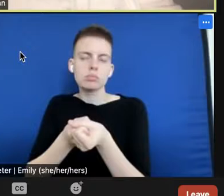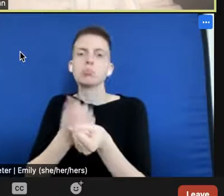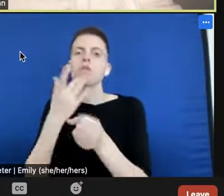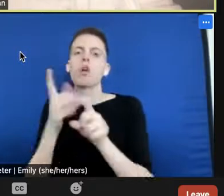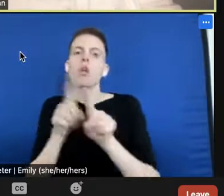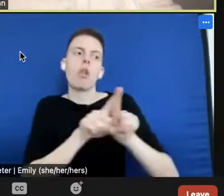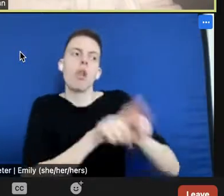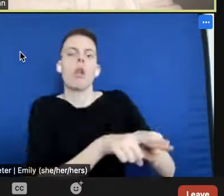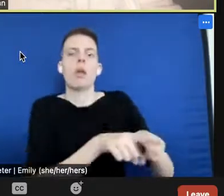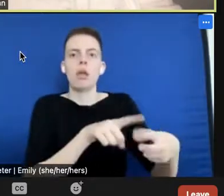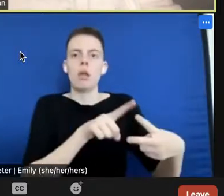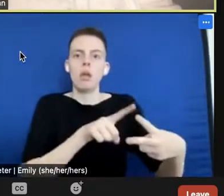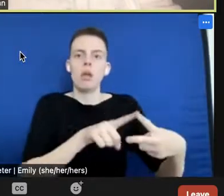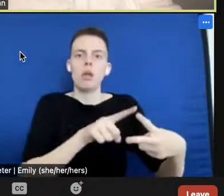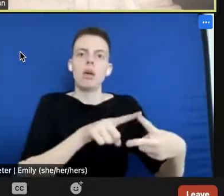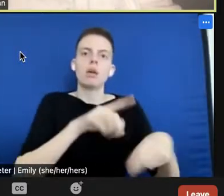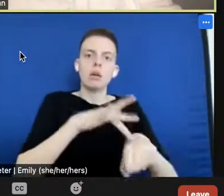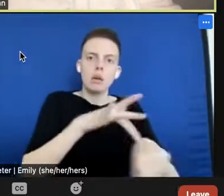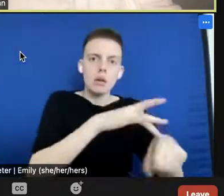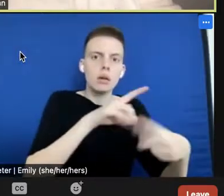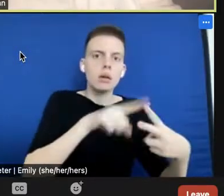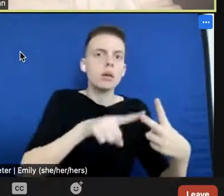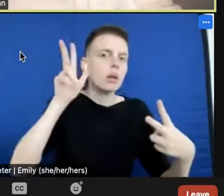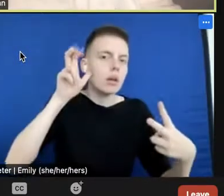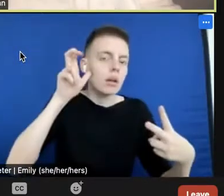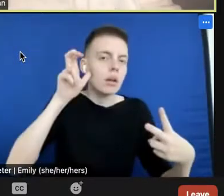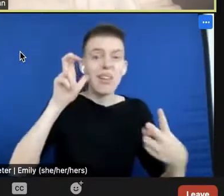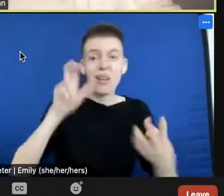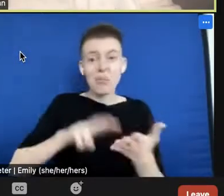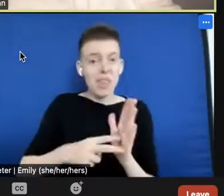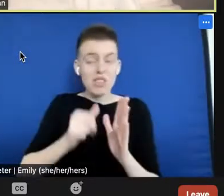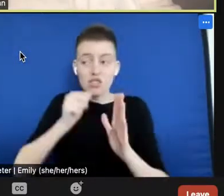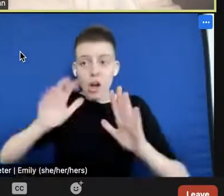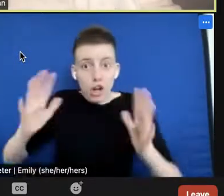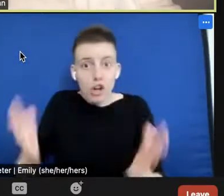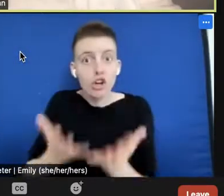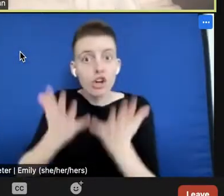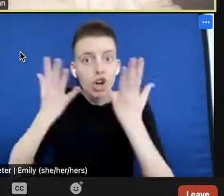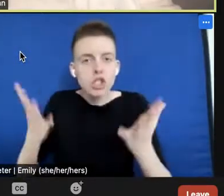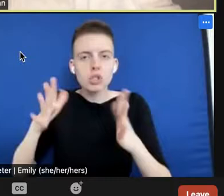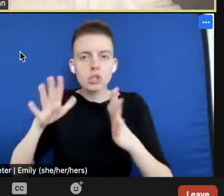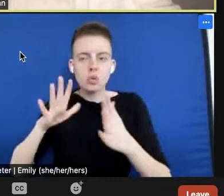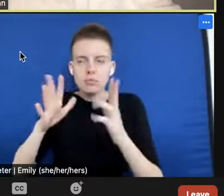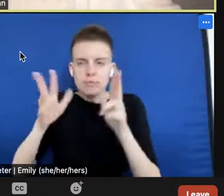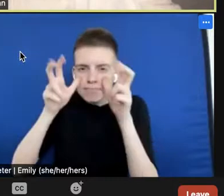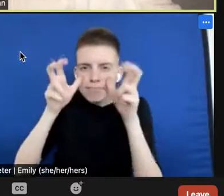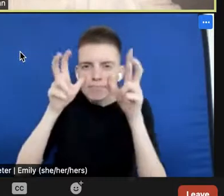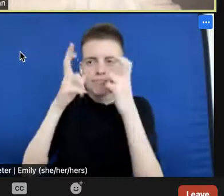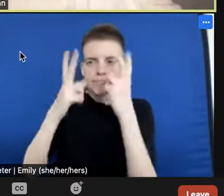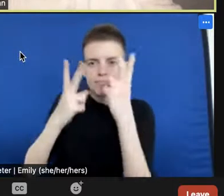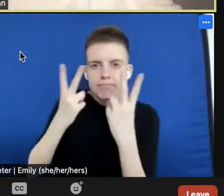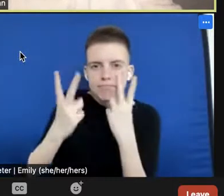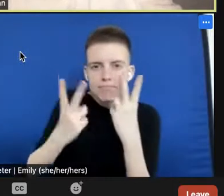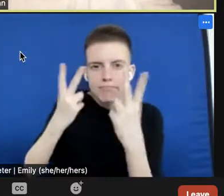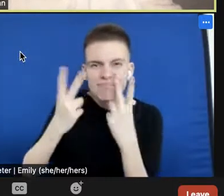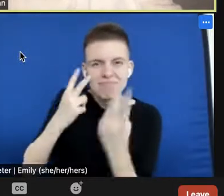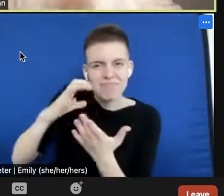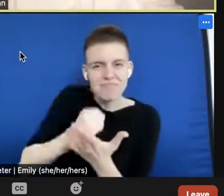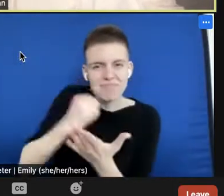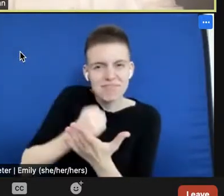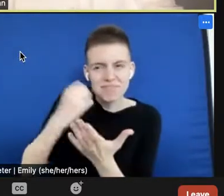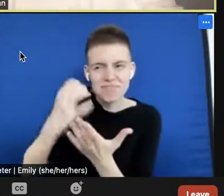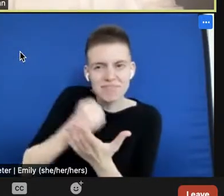and therefore use of vision is not emphasized, especially in the early years of greatest visual plasticity. Houston, we have